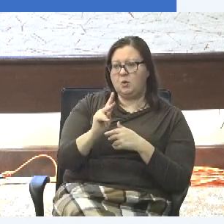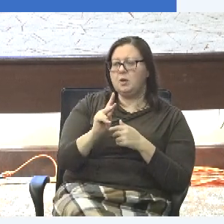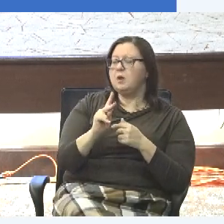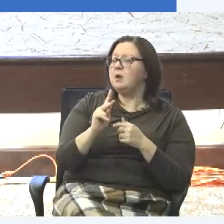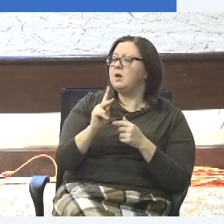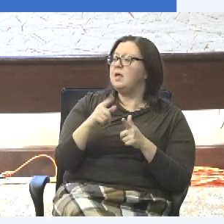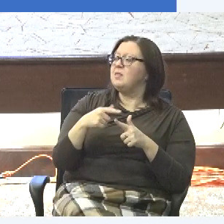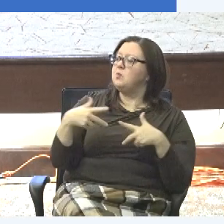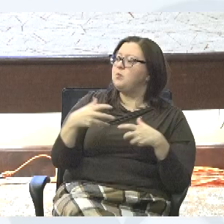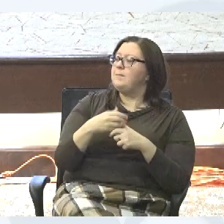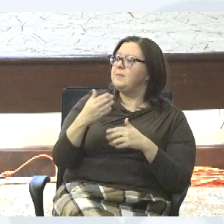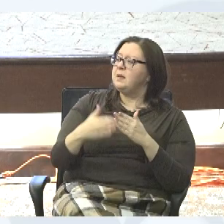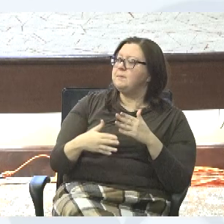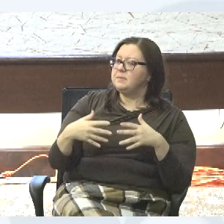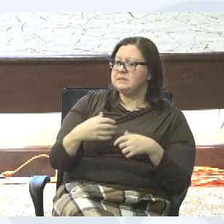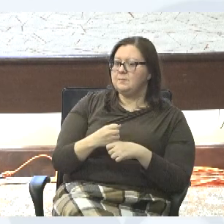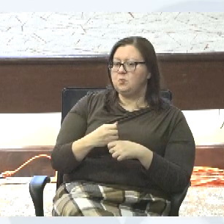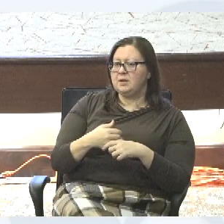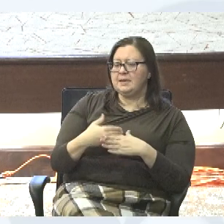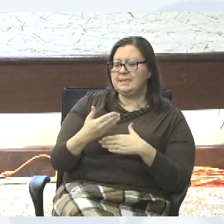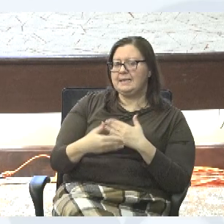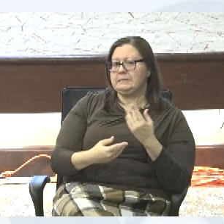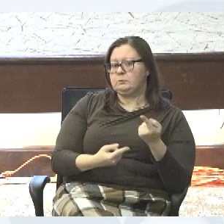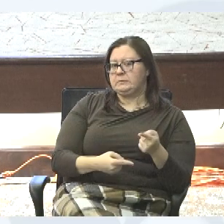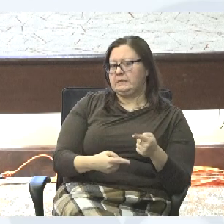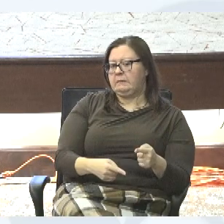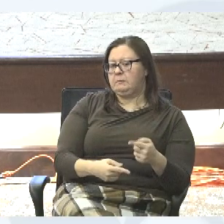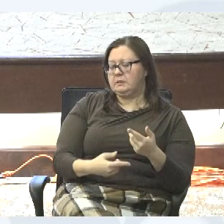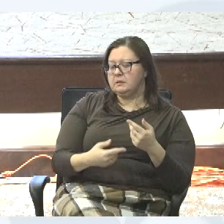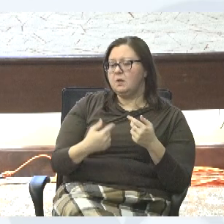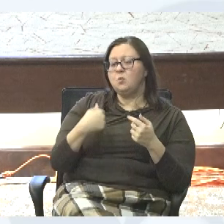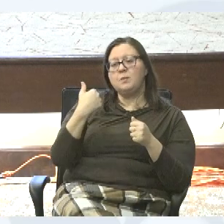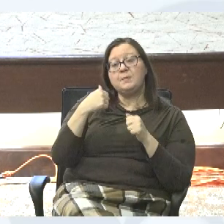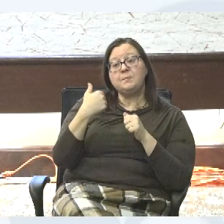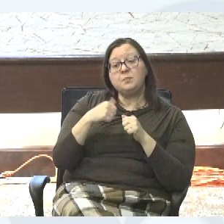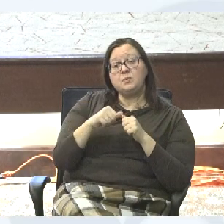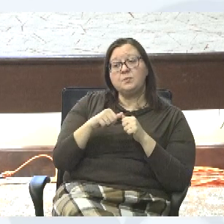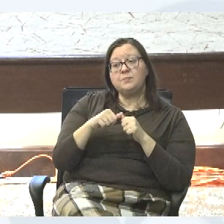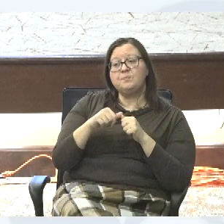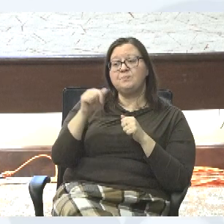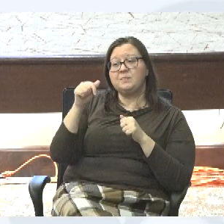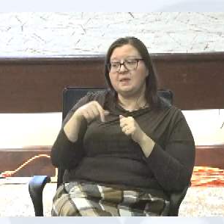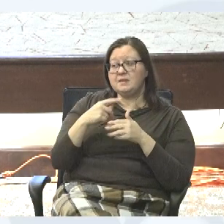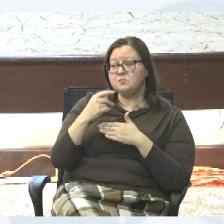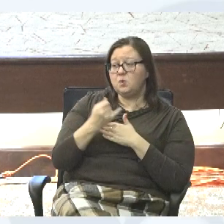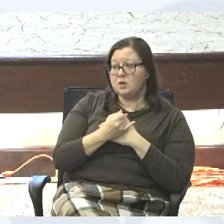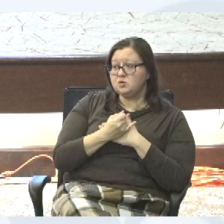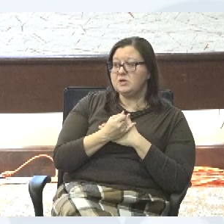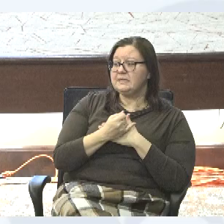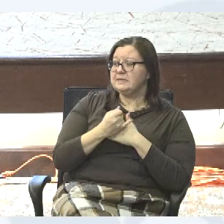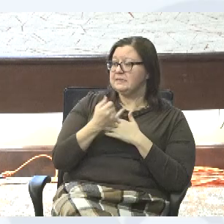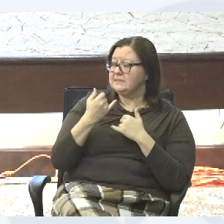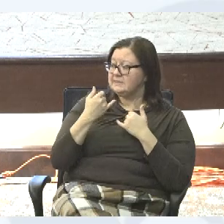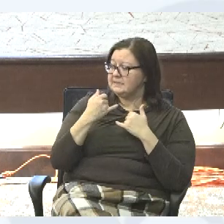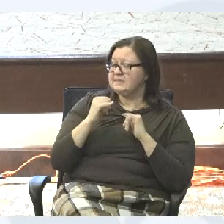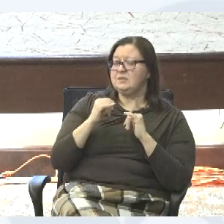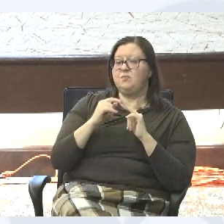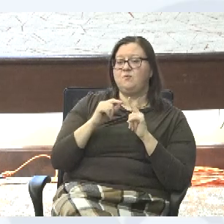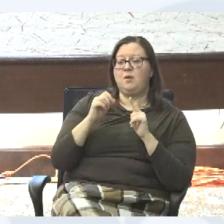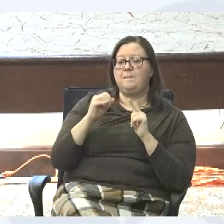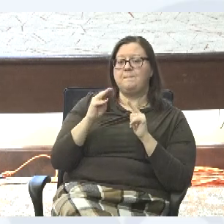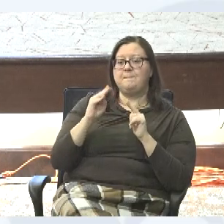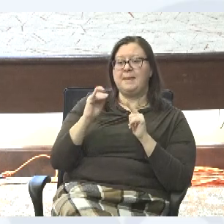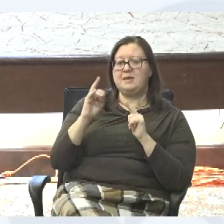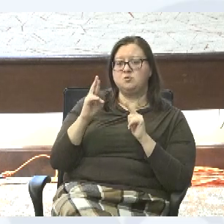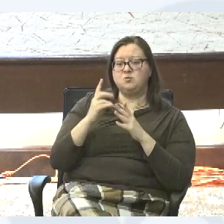And we'll wrap up with the summary in our next steps. As you may recall, this is a project that stems from the master developer agreement with